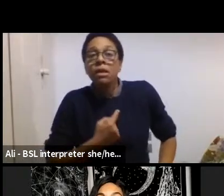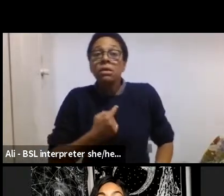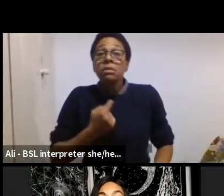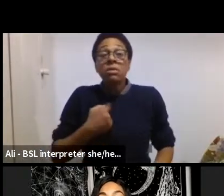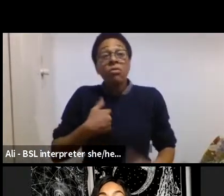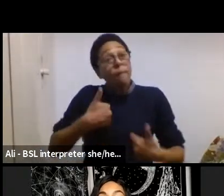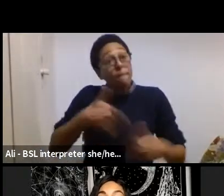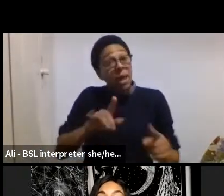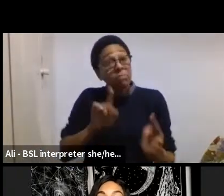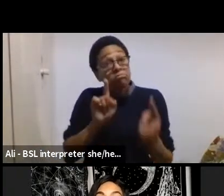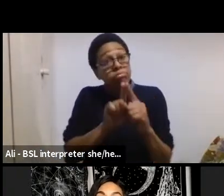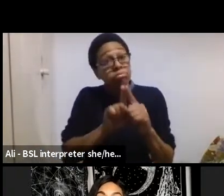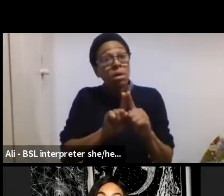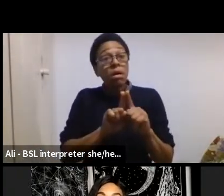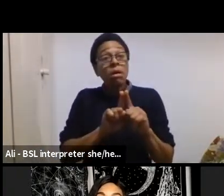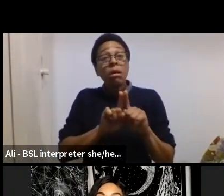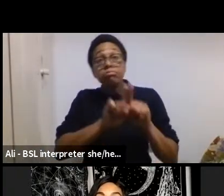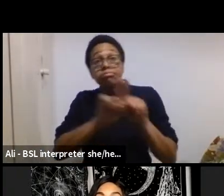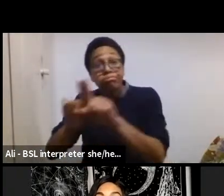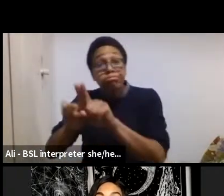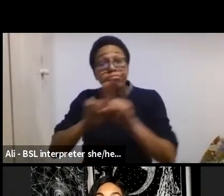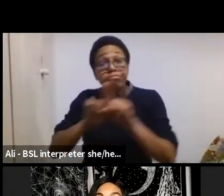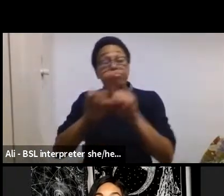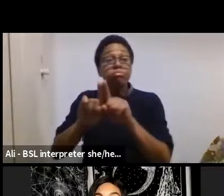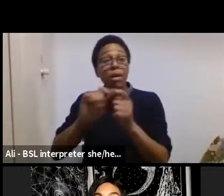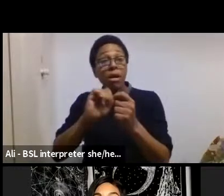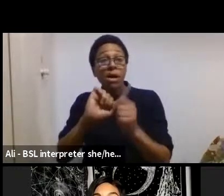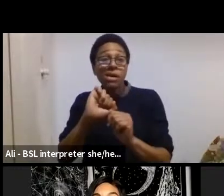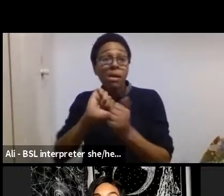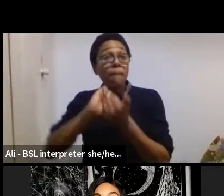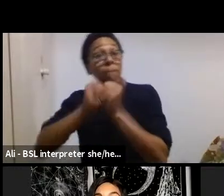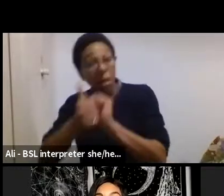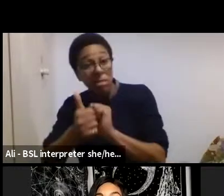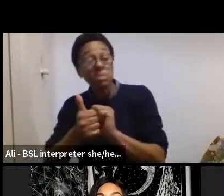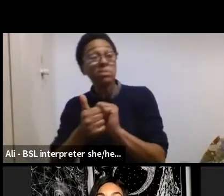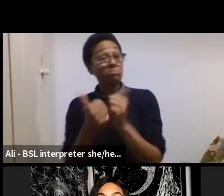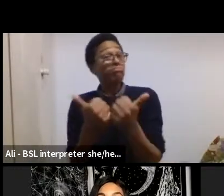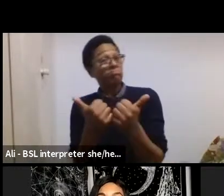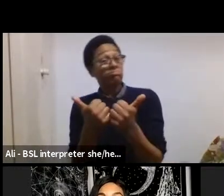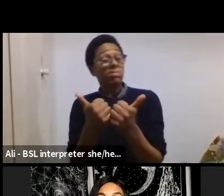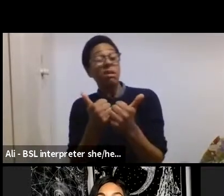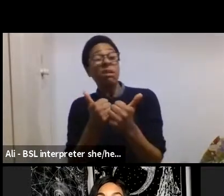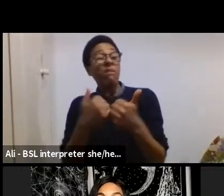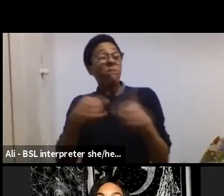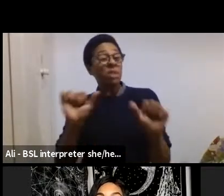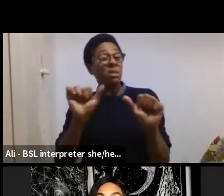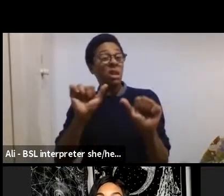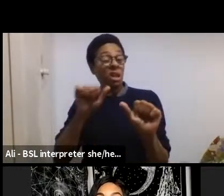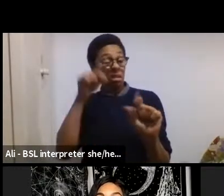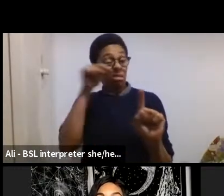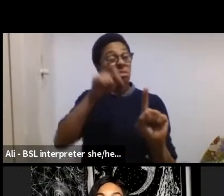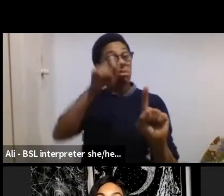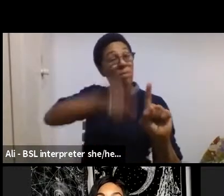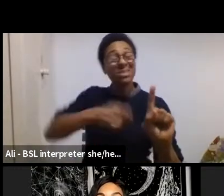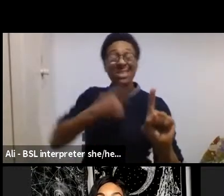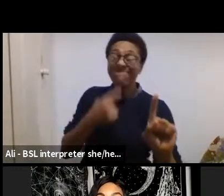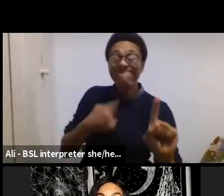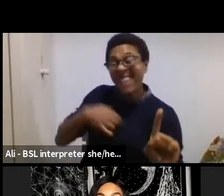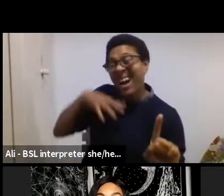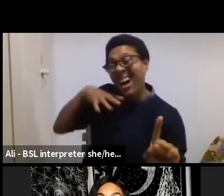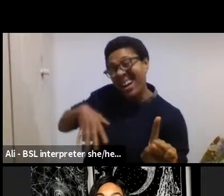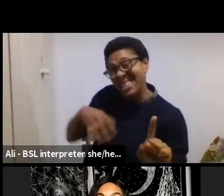past, we kind of decided that the person I was seeing at the time just kind of said that they need that intimacy with